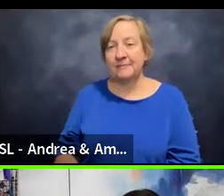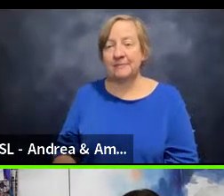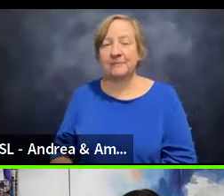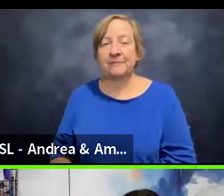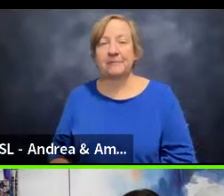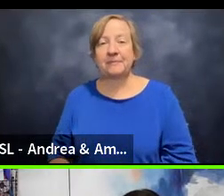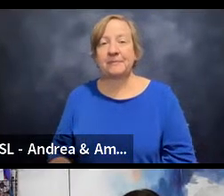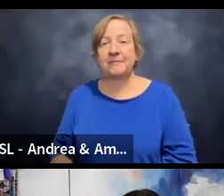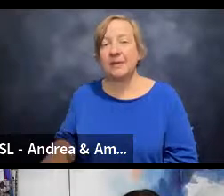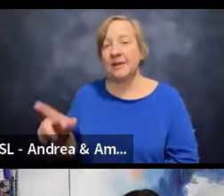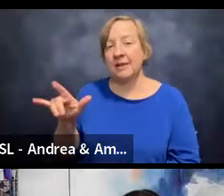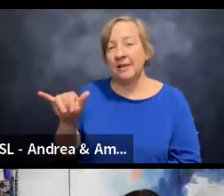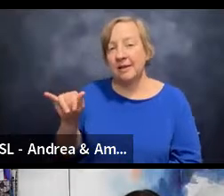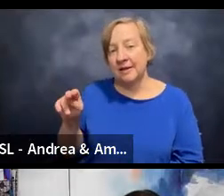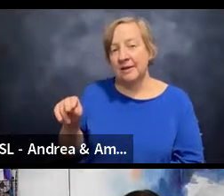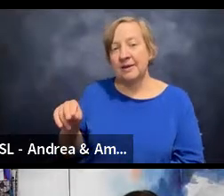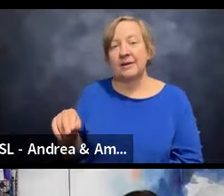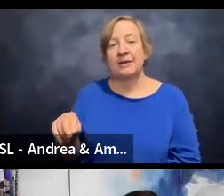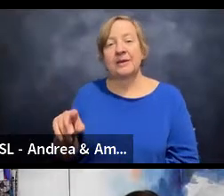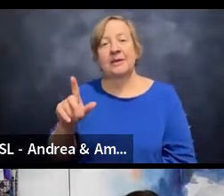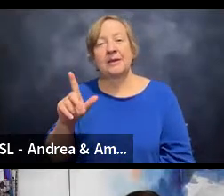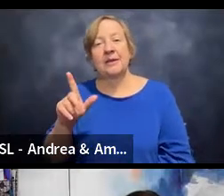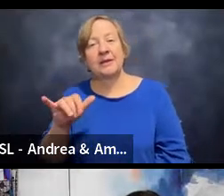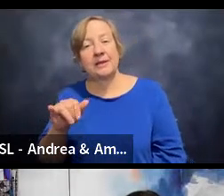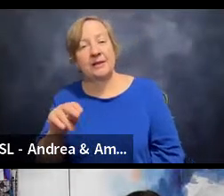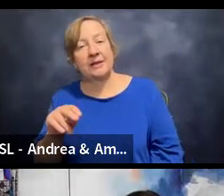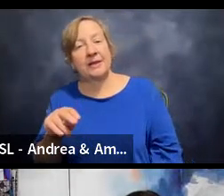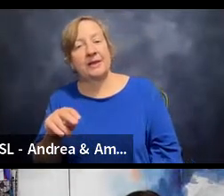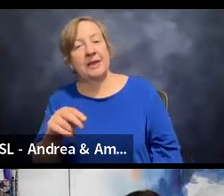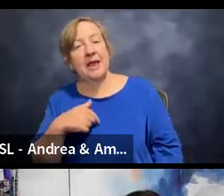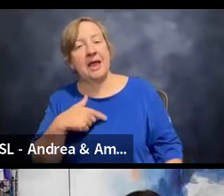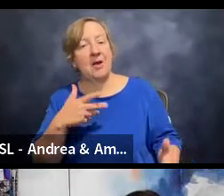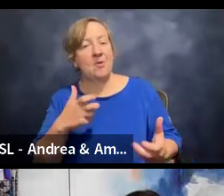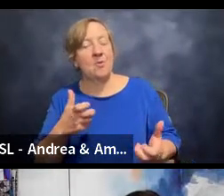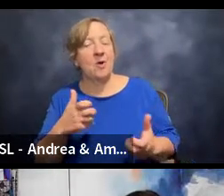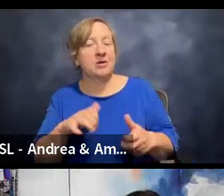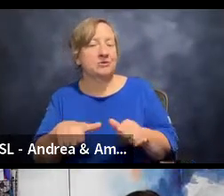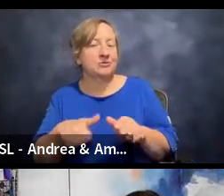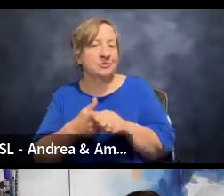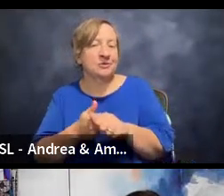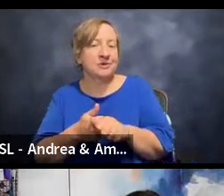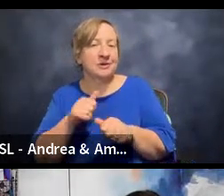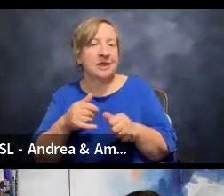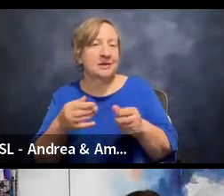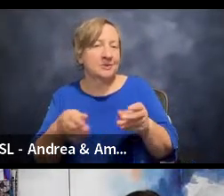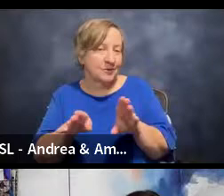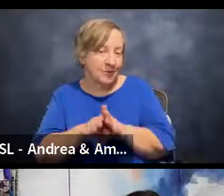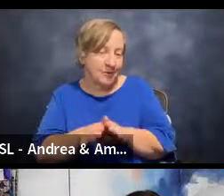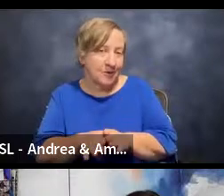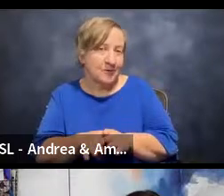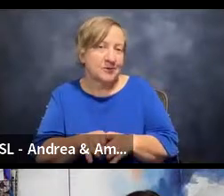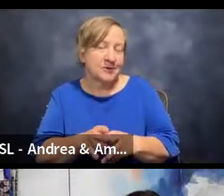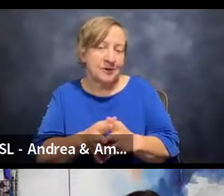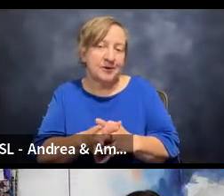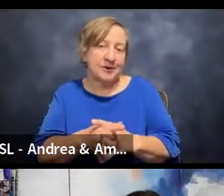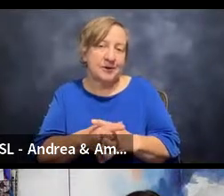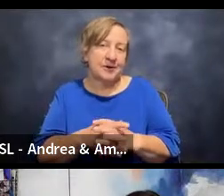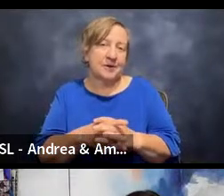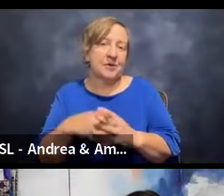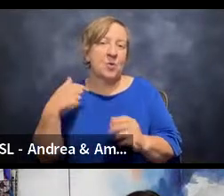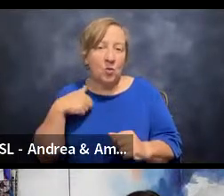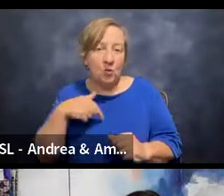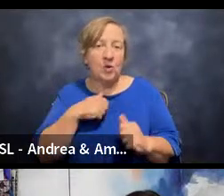Lynn, So I'm just going to pick up. Yeah, I'm going to pick up on that as I close this out. We